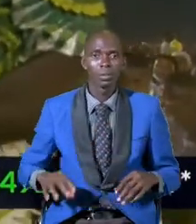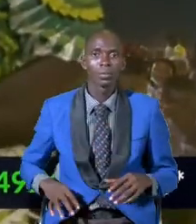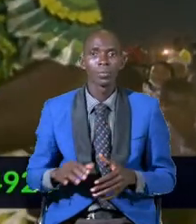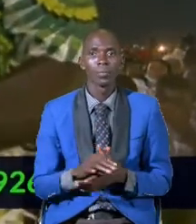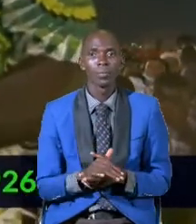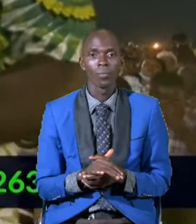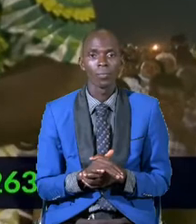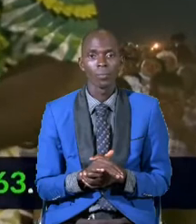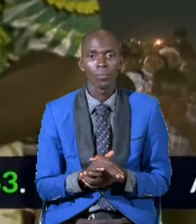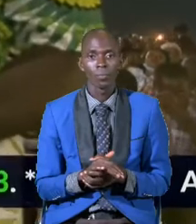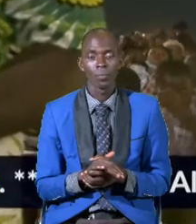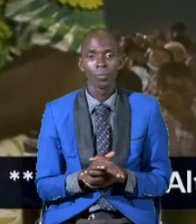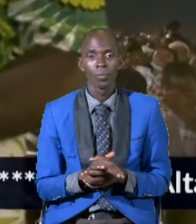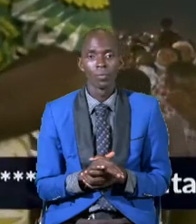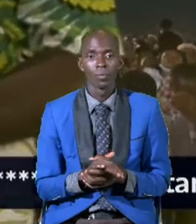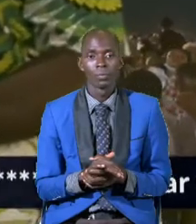This is Mount Zion.